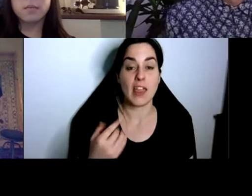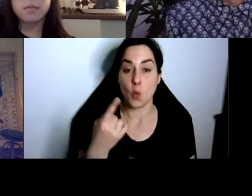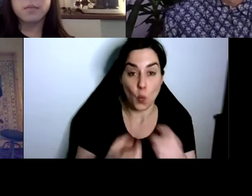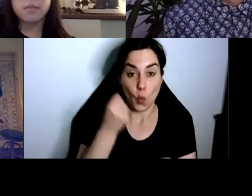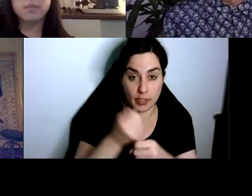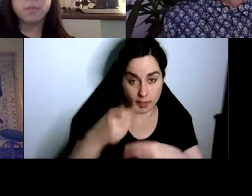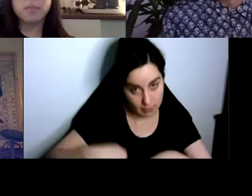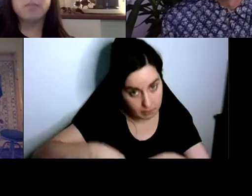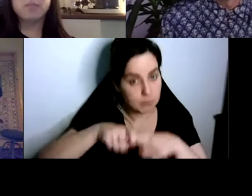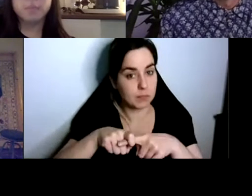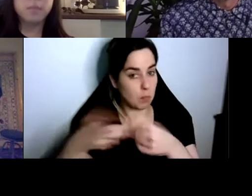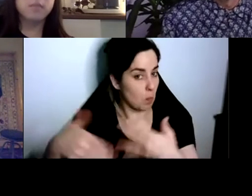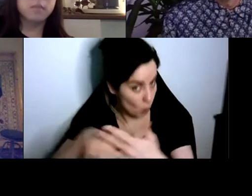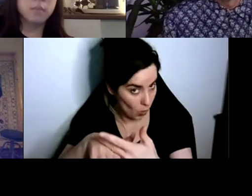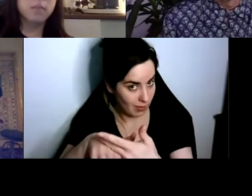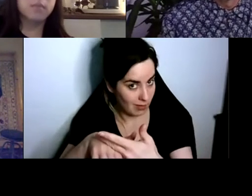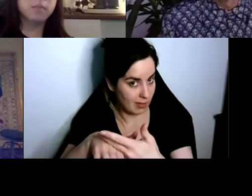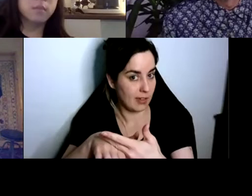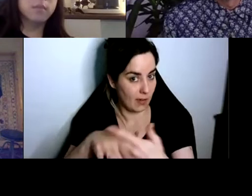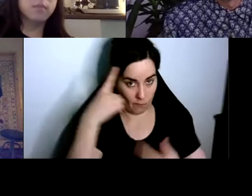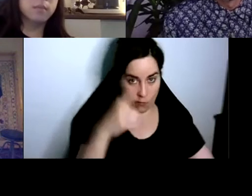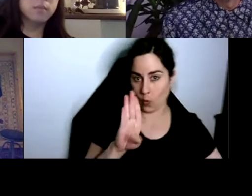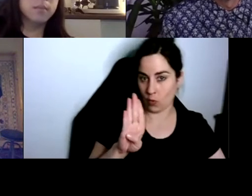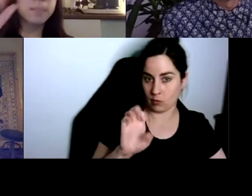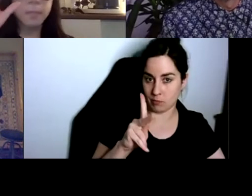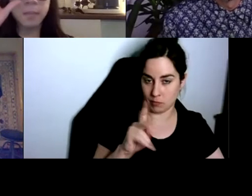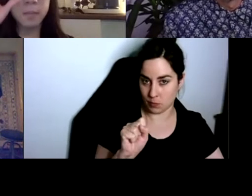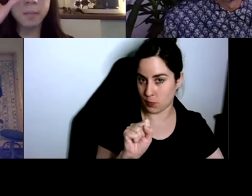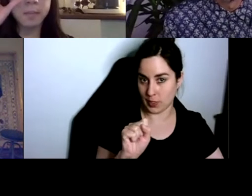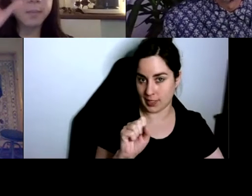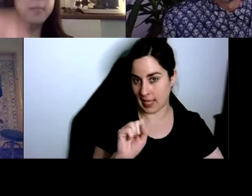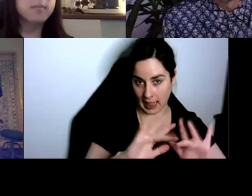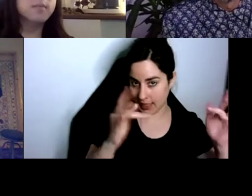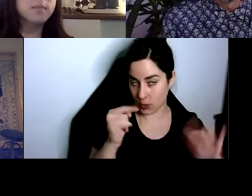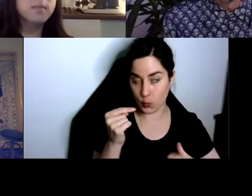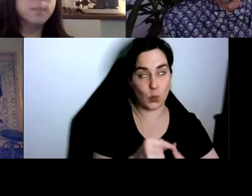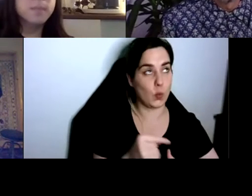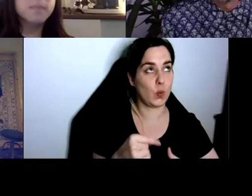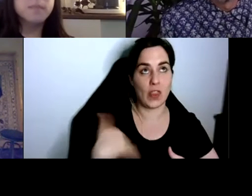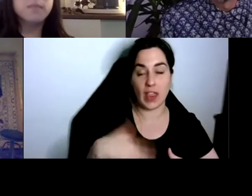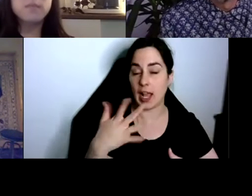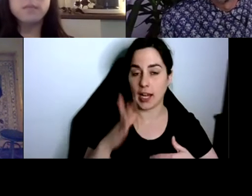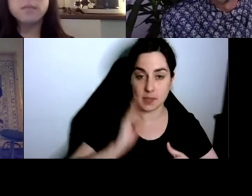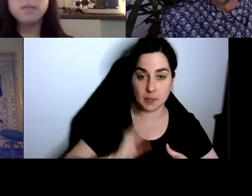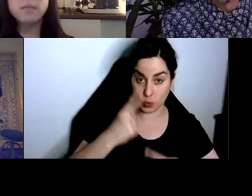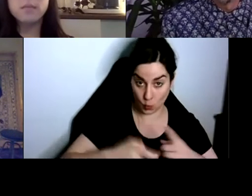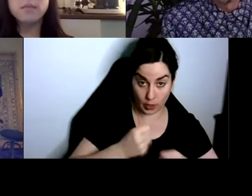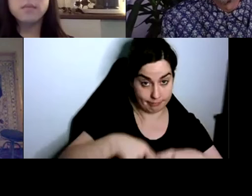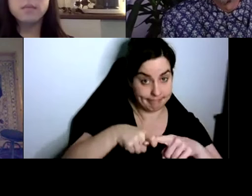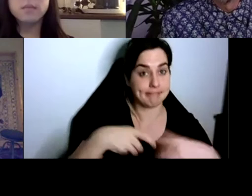from programming a festival has been incredibly beneficial experience. You